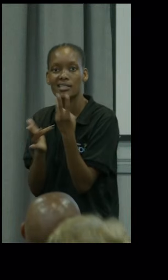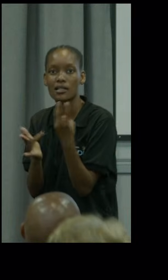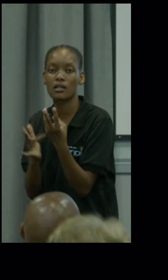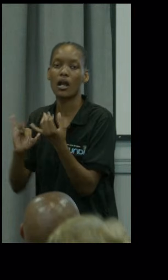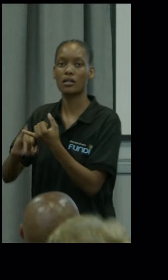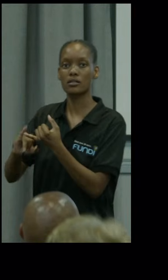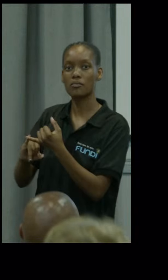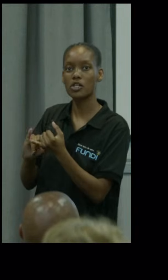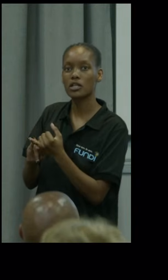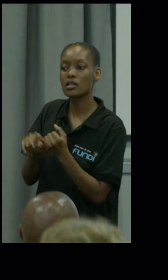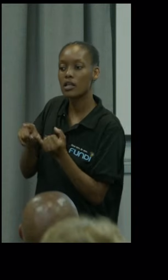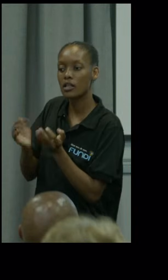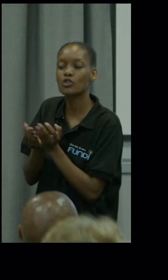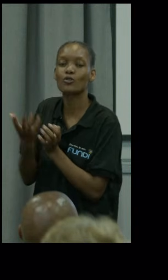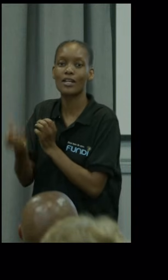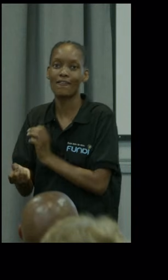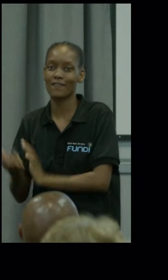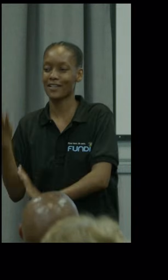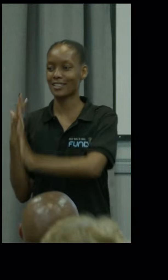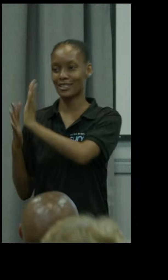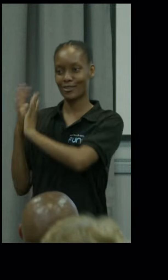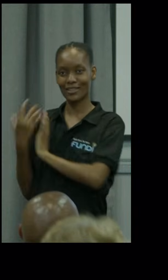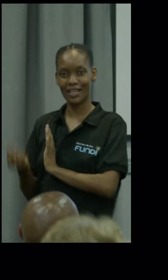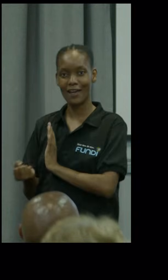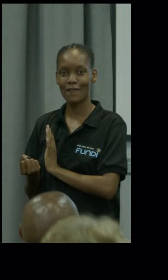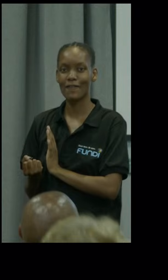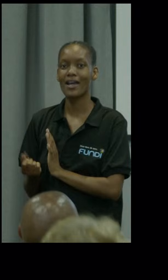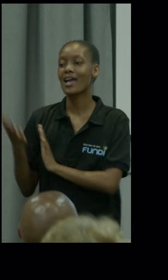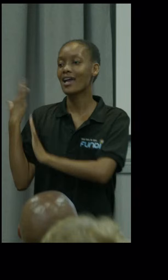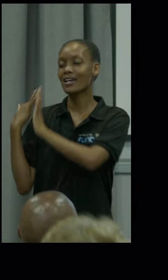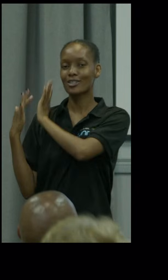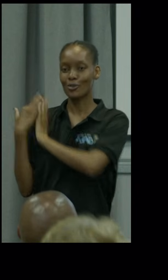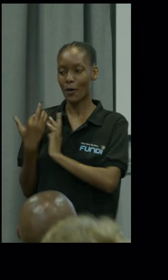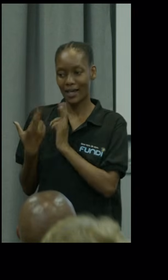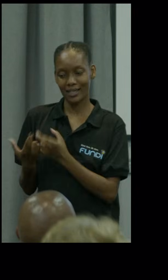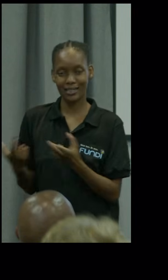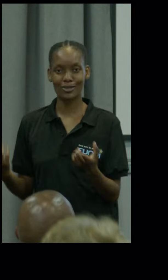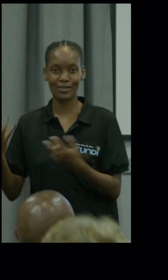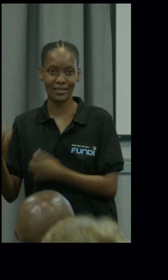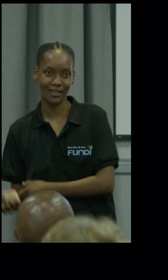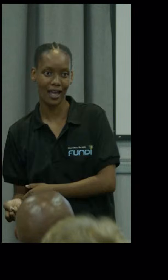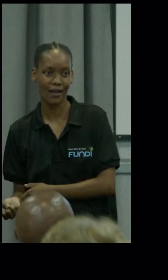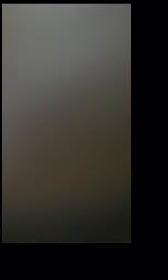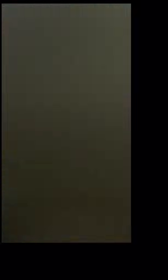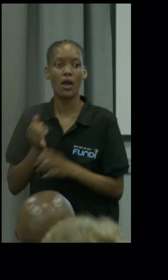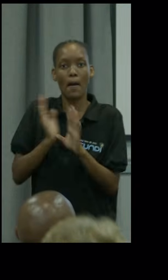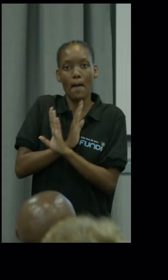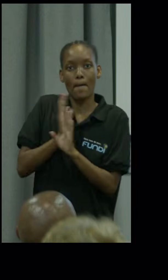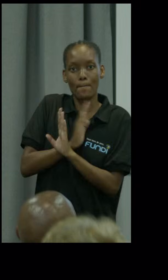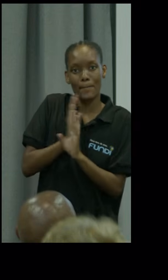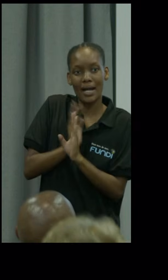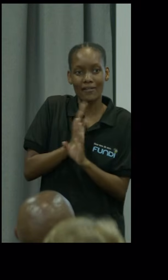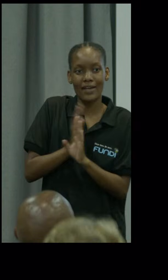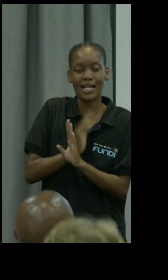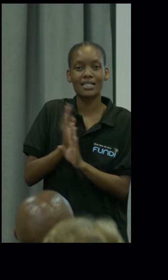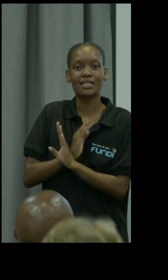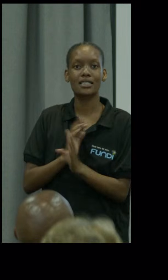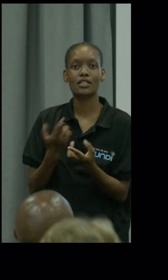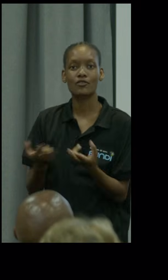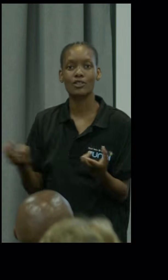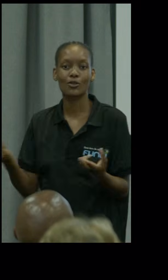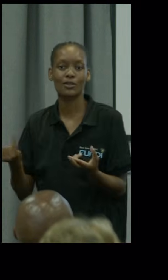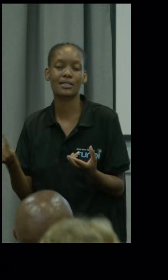These are schools that historically have more resources, including some private resources from school fee income, so they